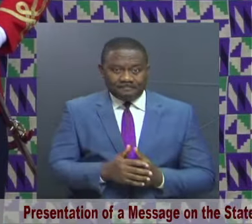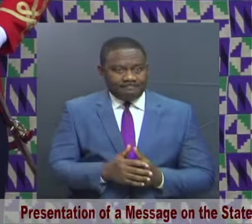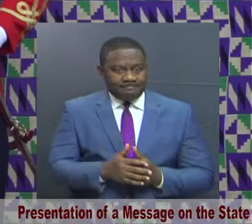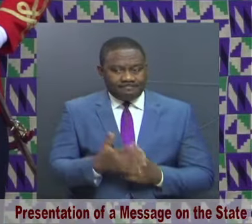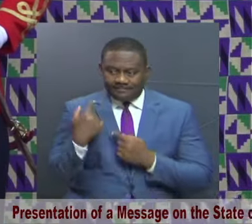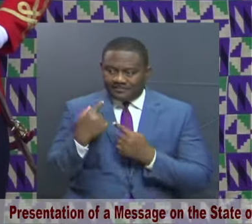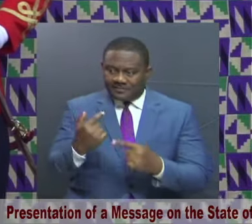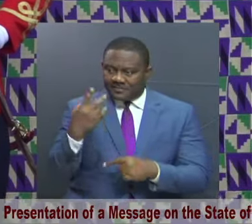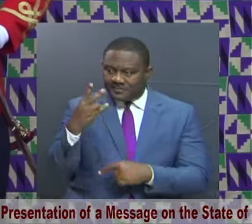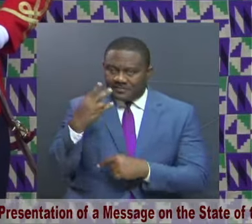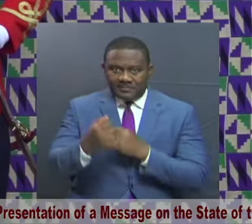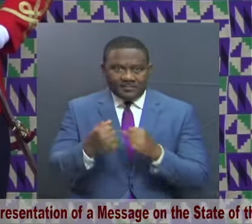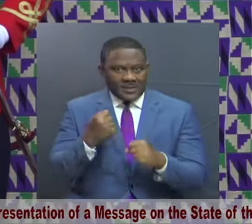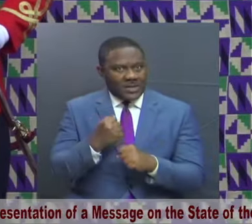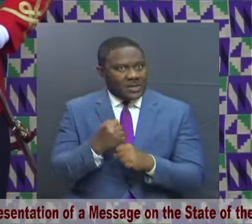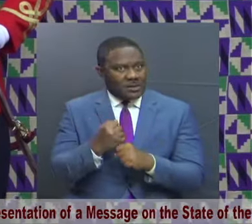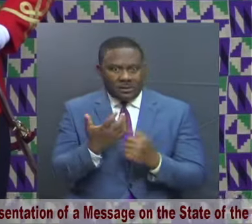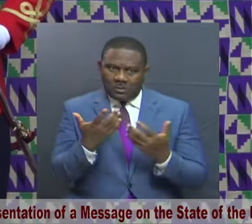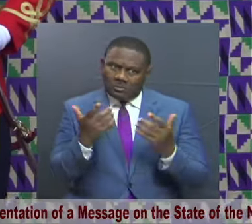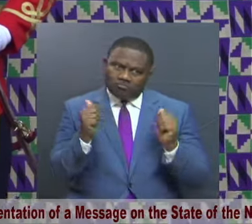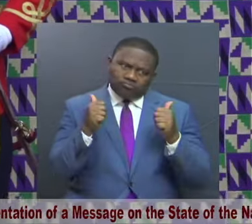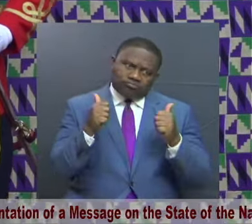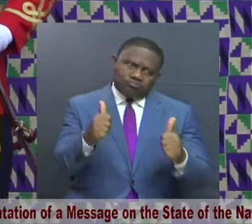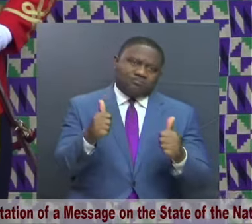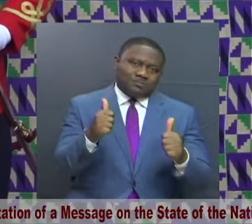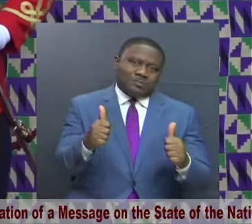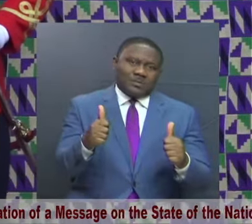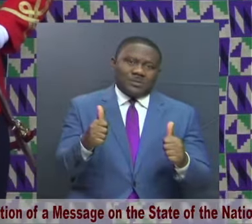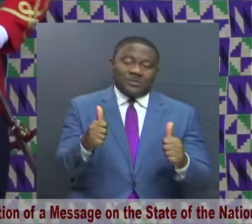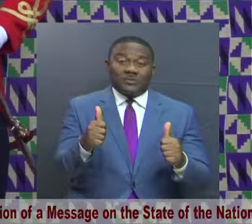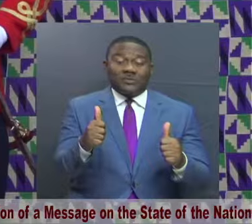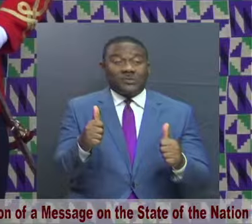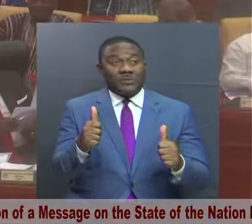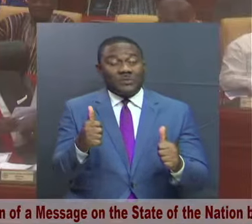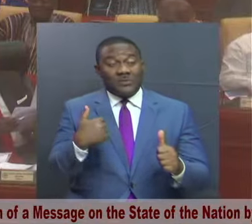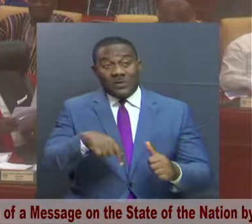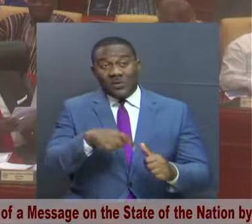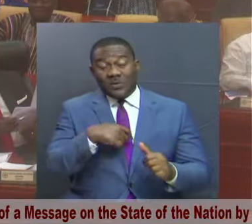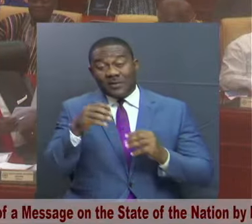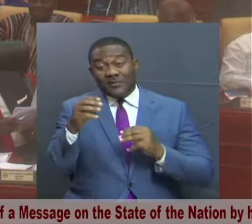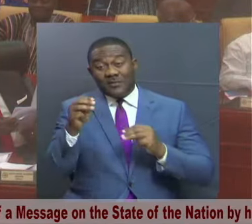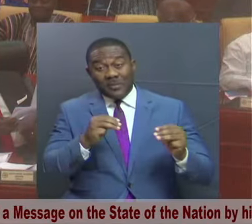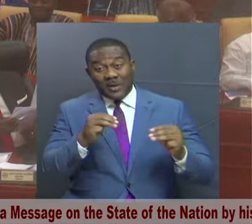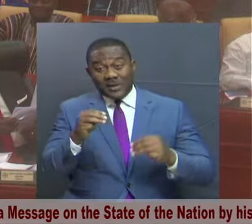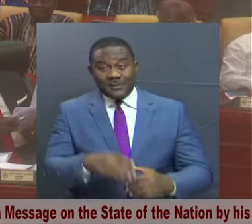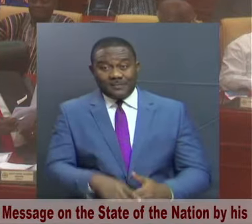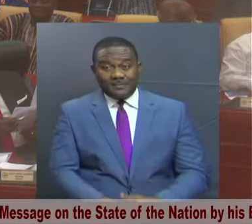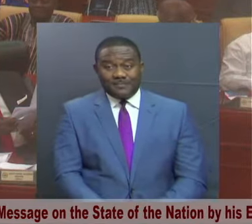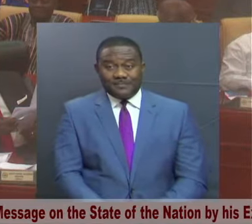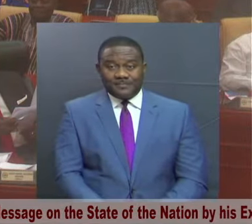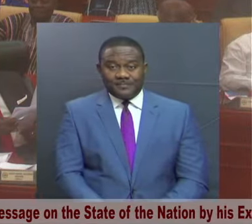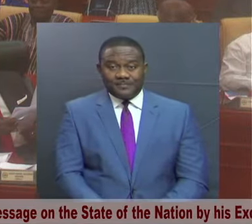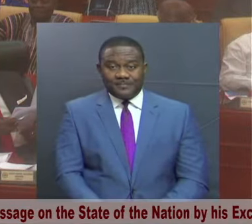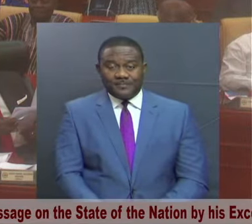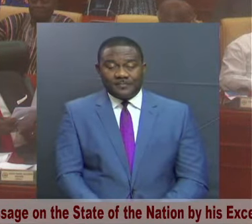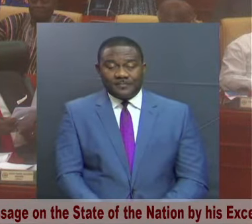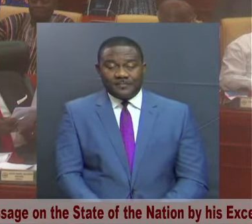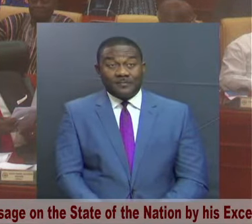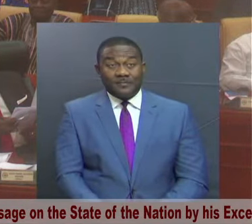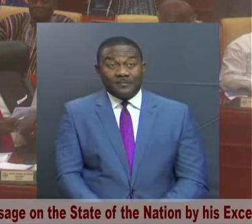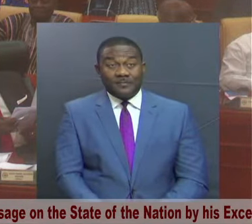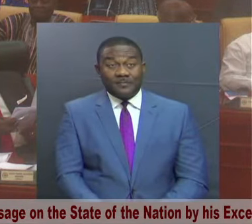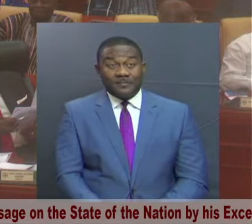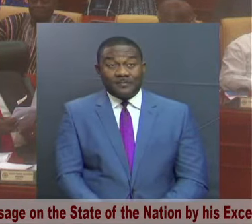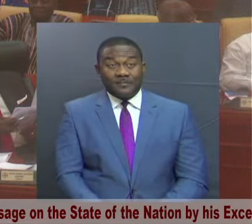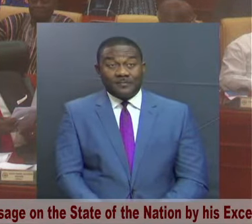far so good we have managed we have managed to keep the lights